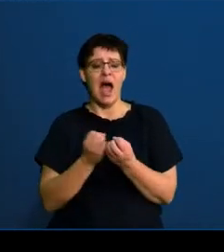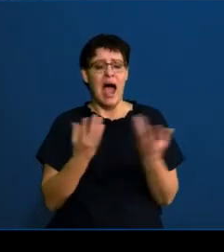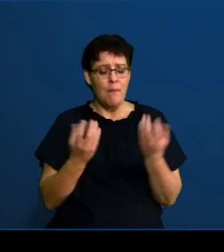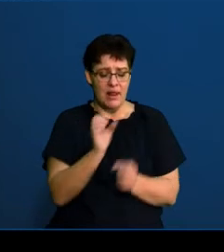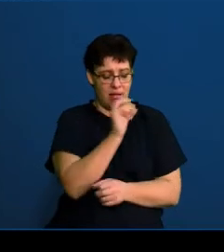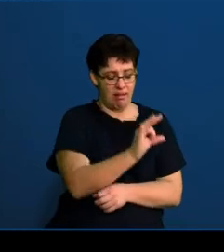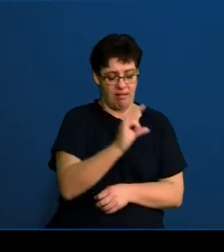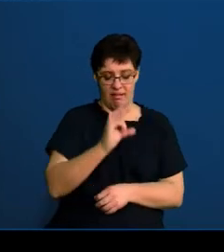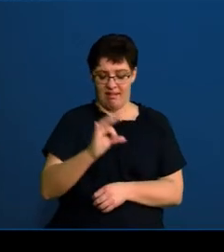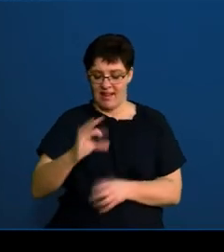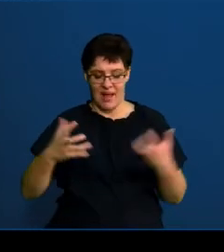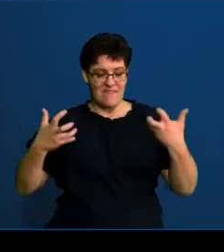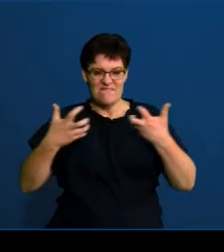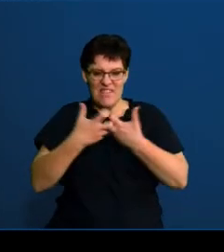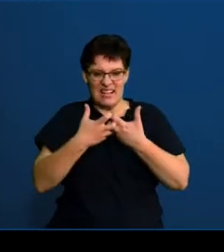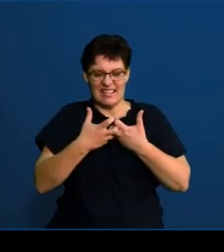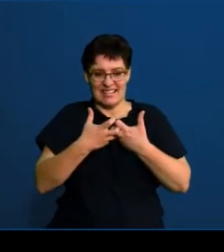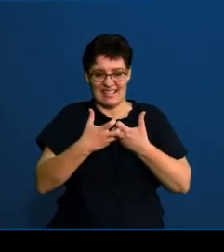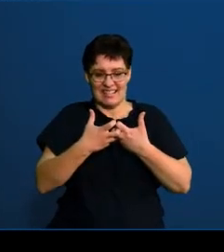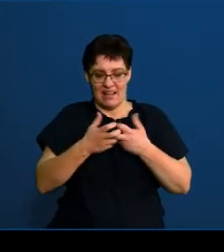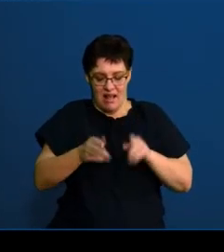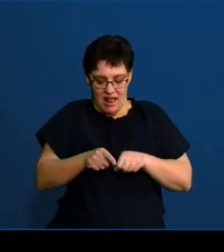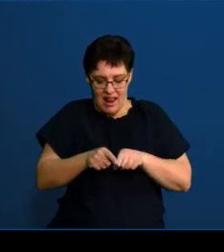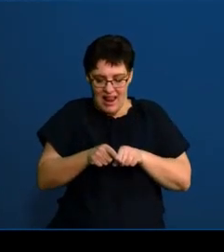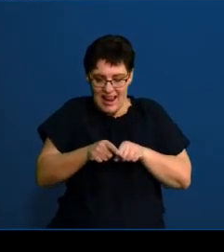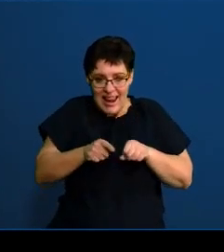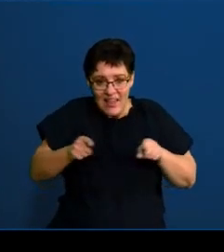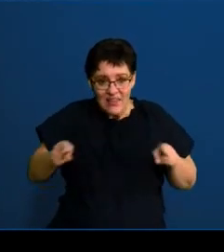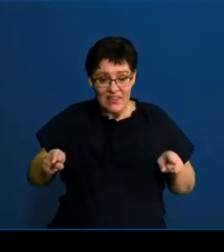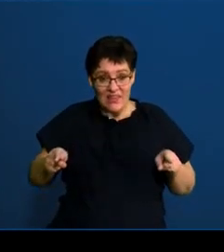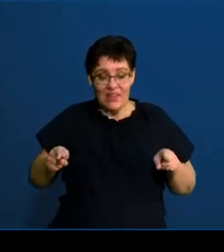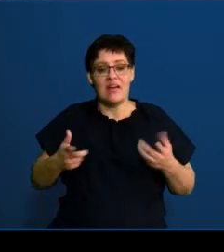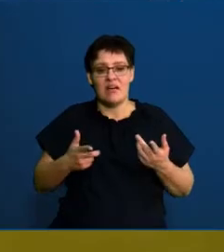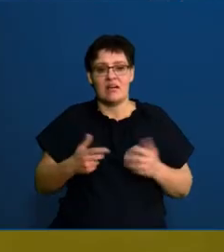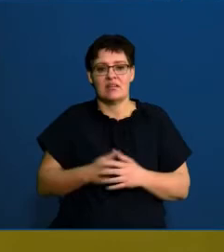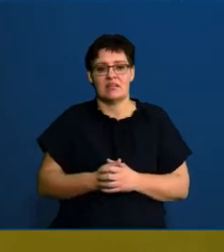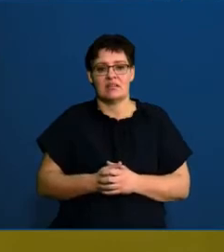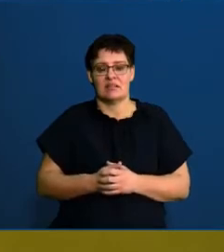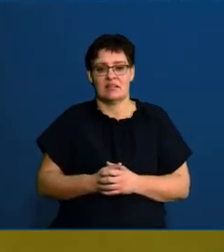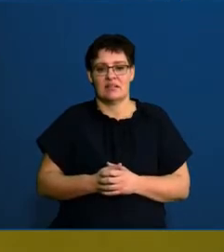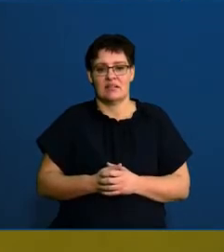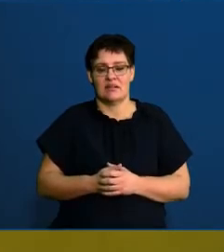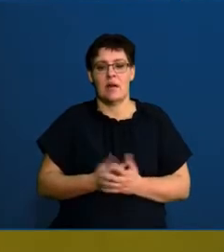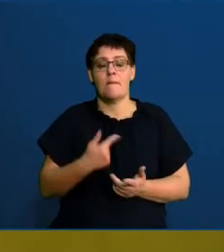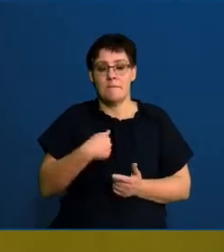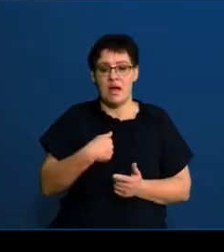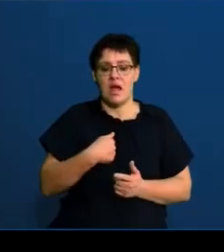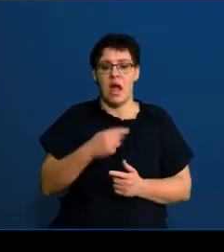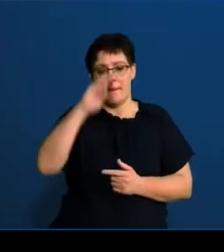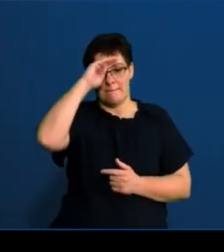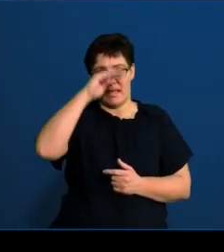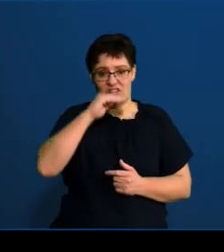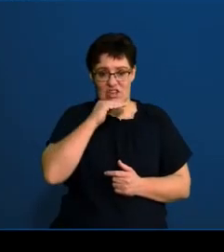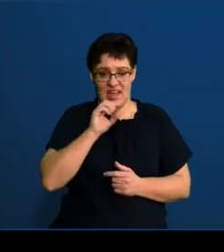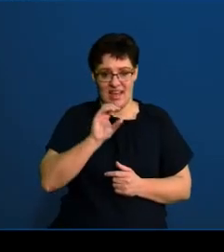beads will fit along the length of the small window pane? So again, I'm going to draw my picture. So I've